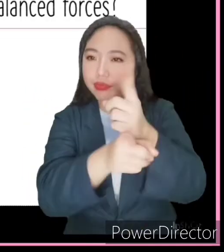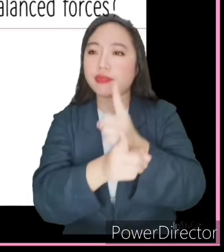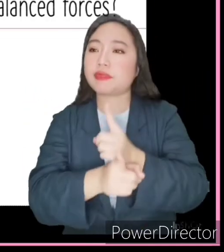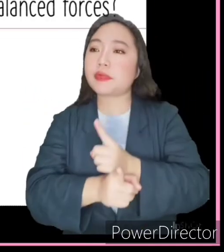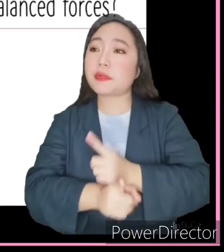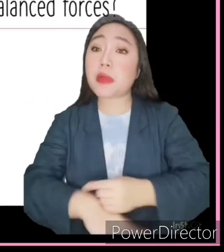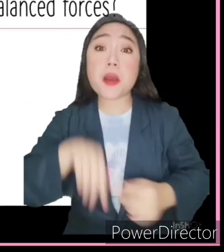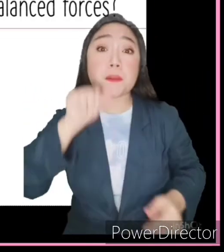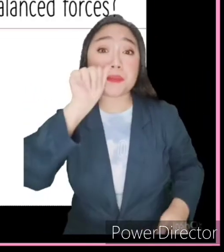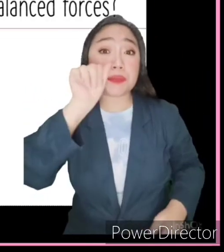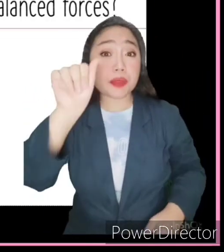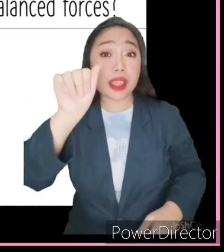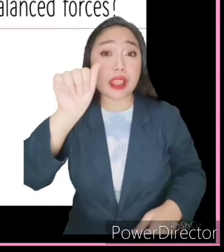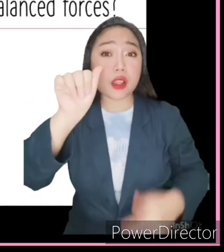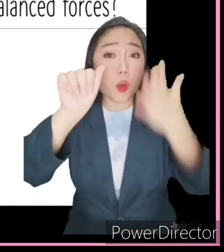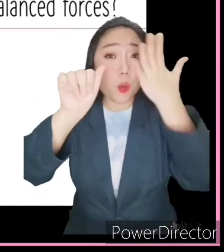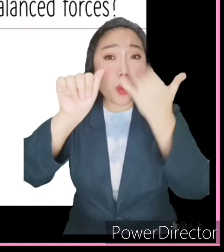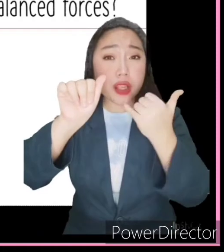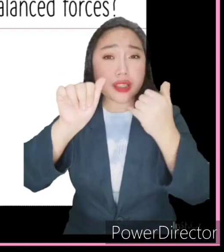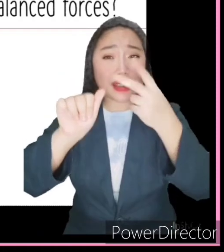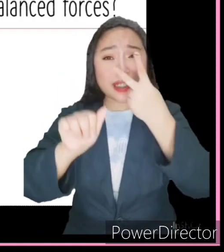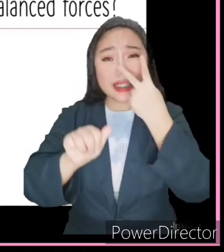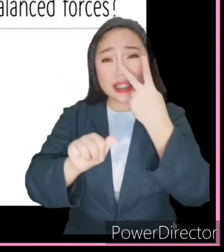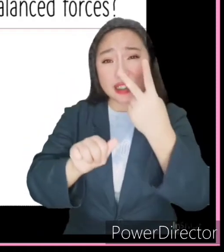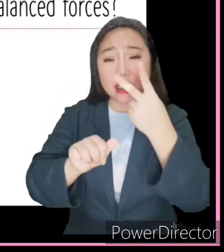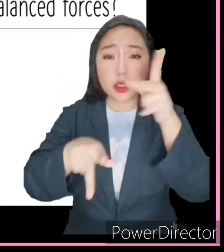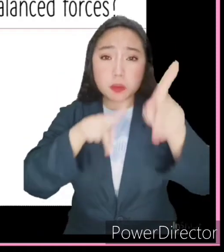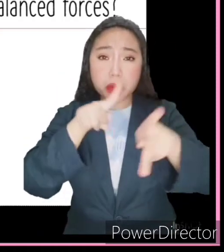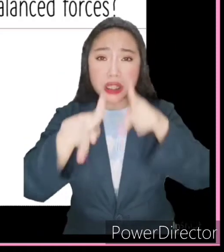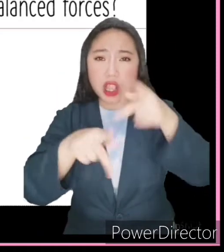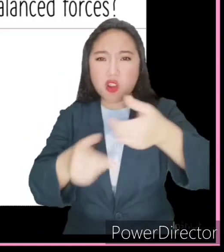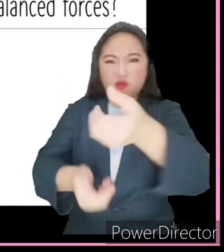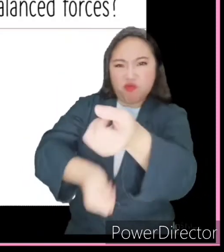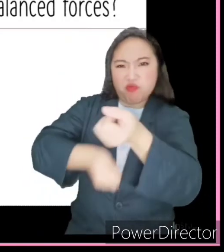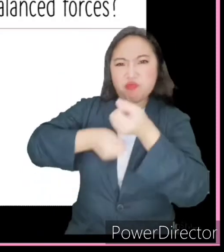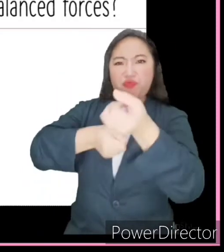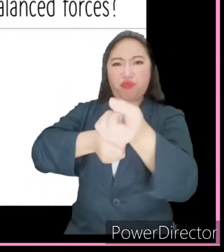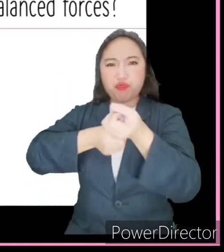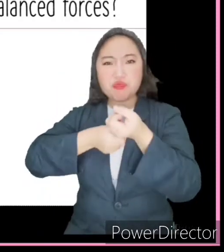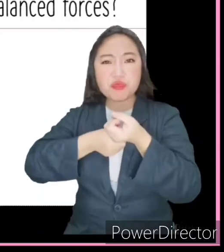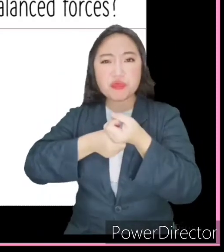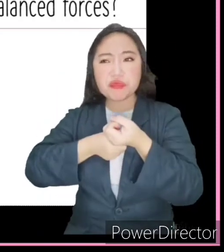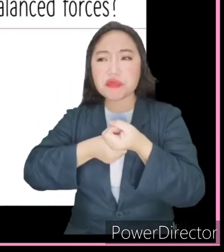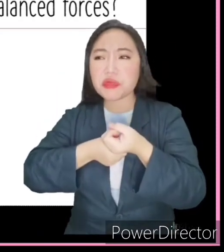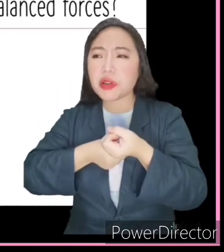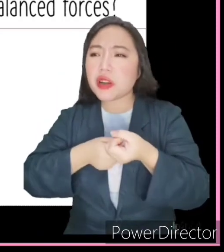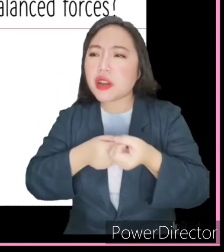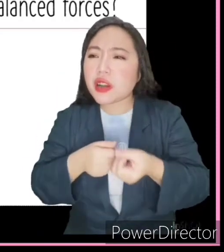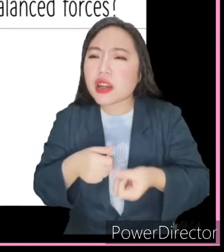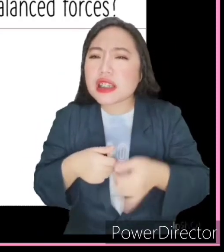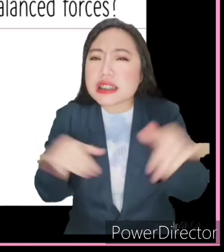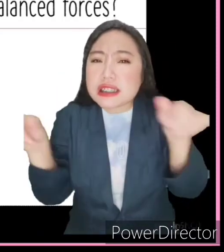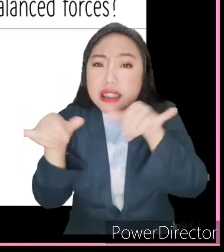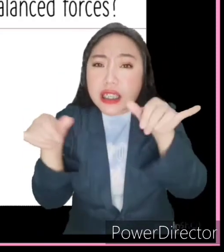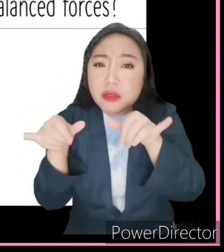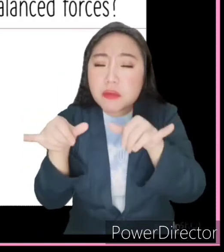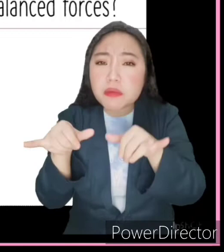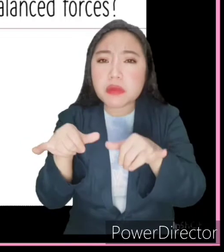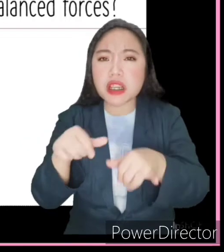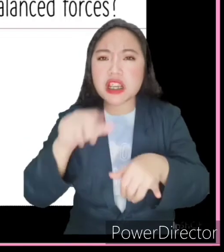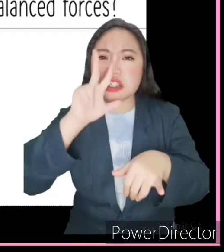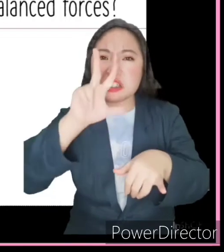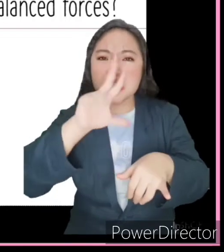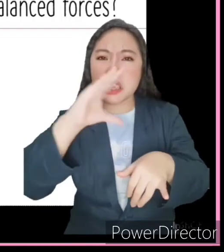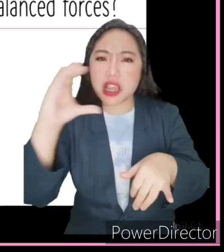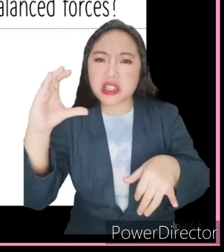Correct. It's A. Why? Because when you look at the picture that they're pulling the rope, the team